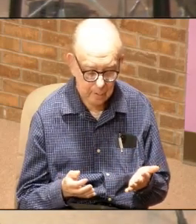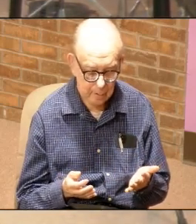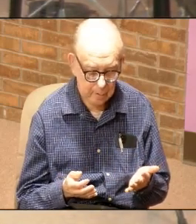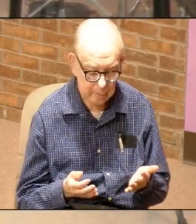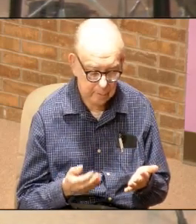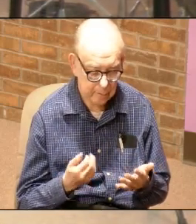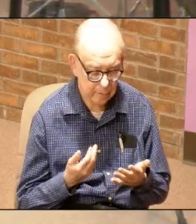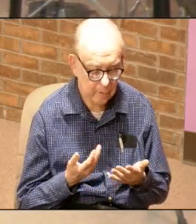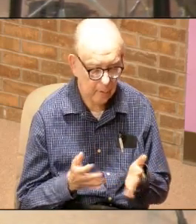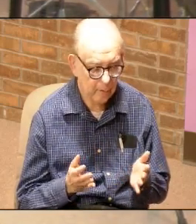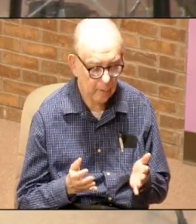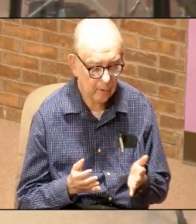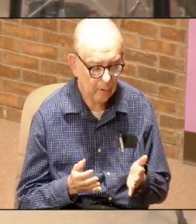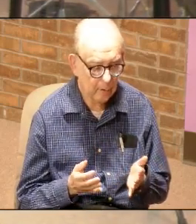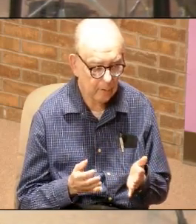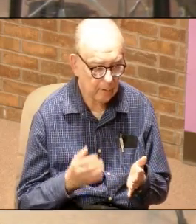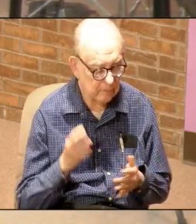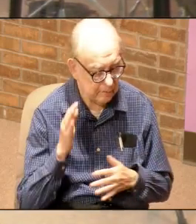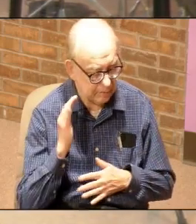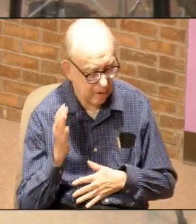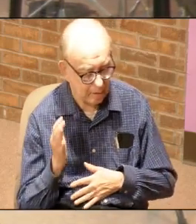I don't want to sound